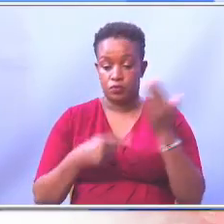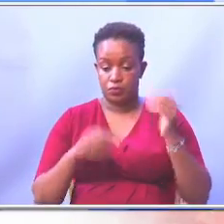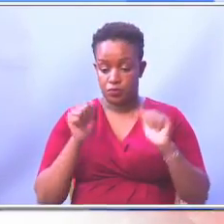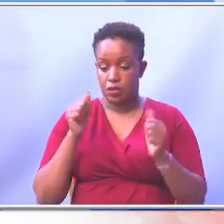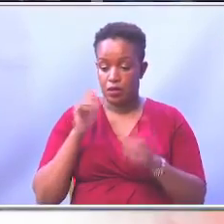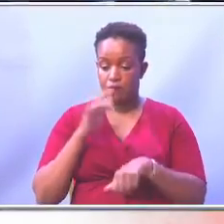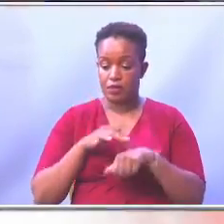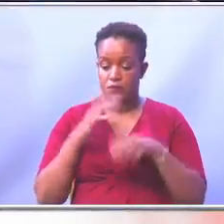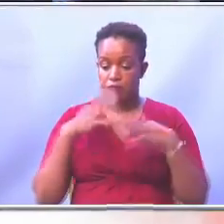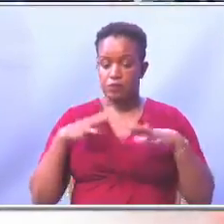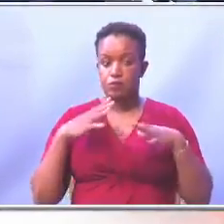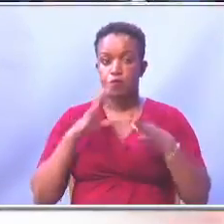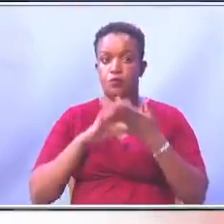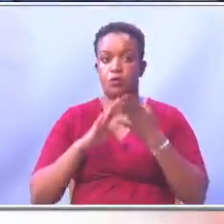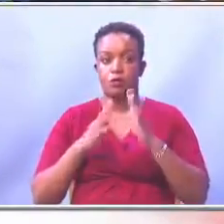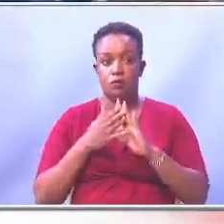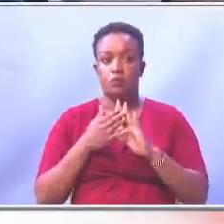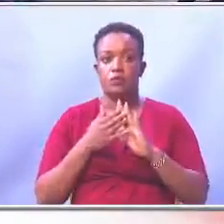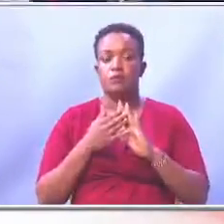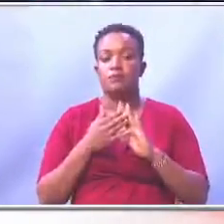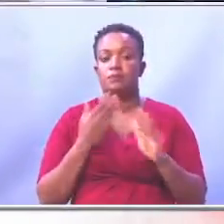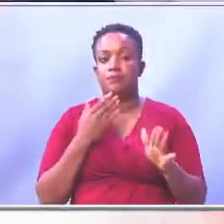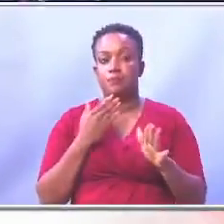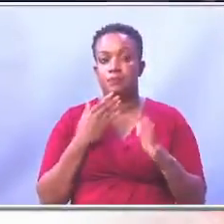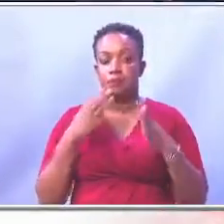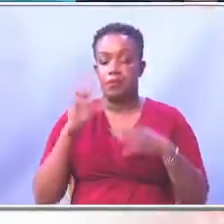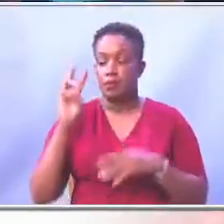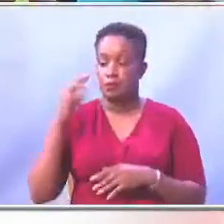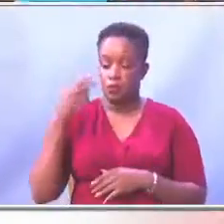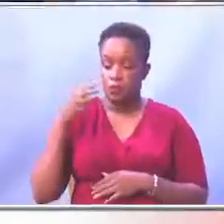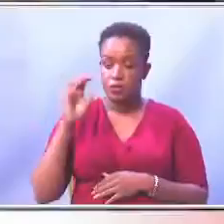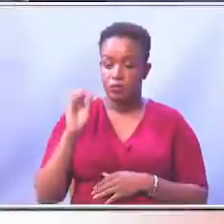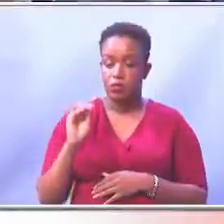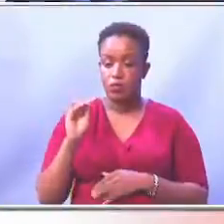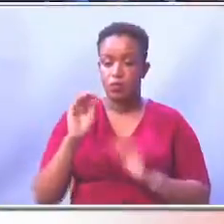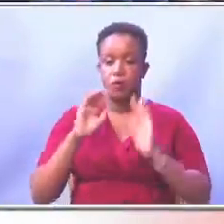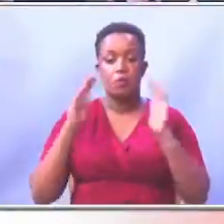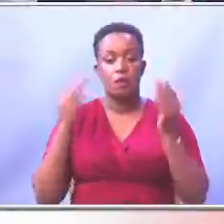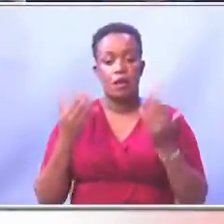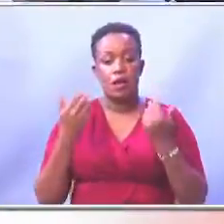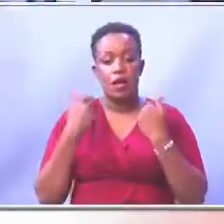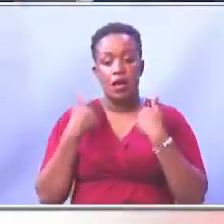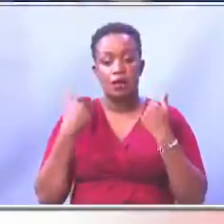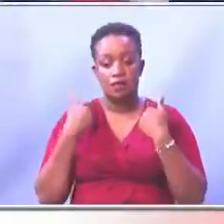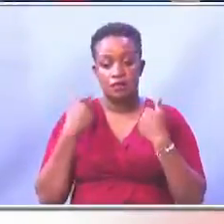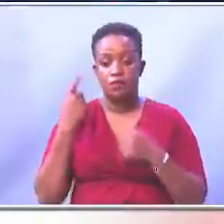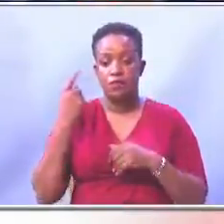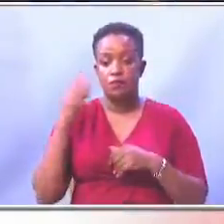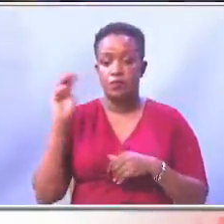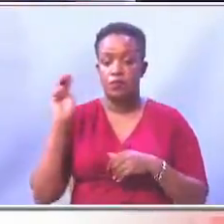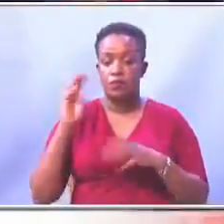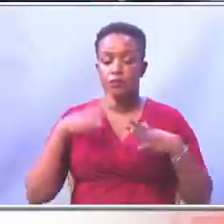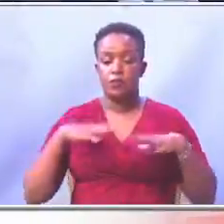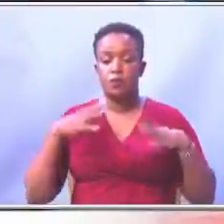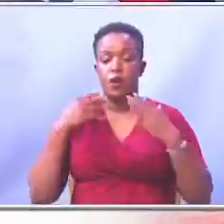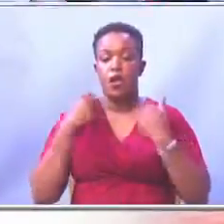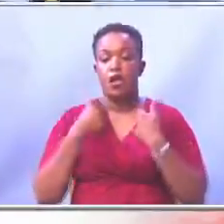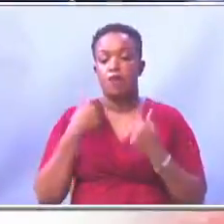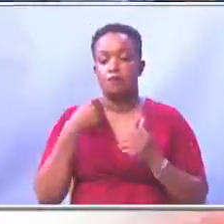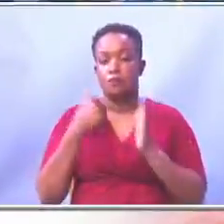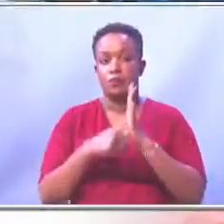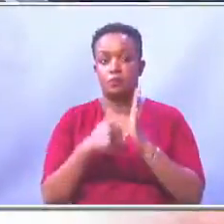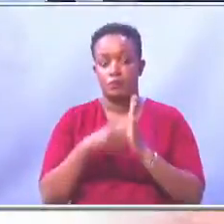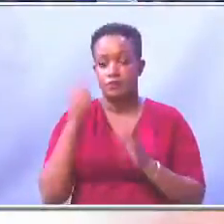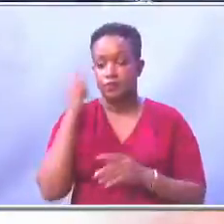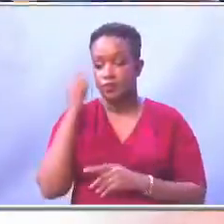those conditions. The World Health Organization stipulates that globally nearly 1 billion people have vision impairment that could